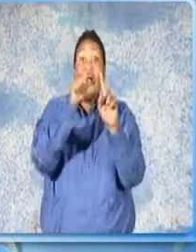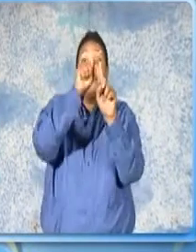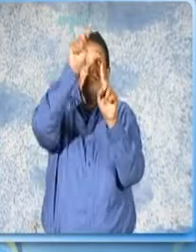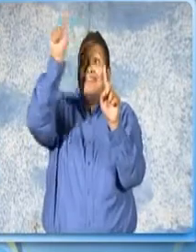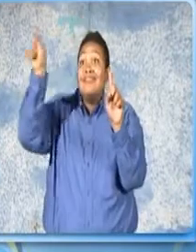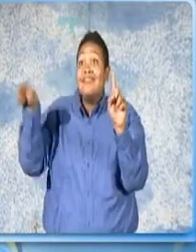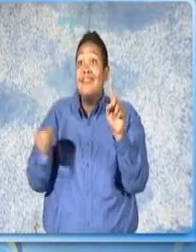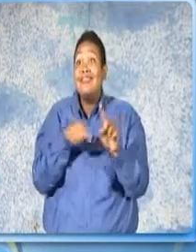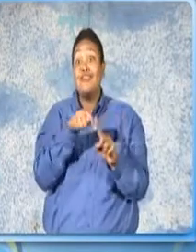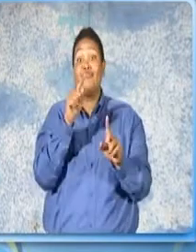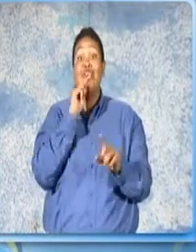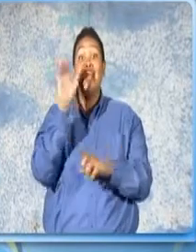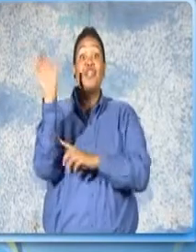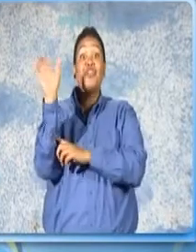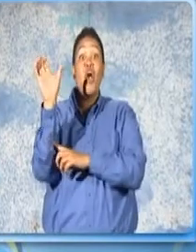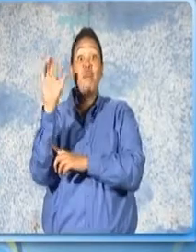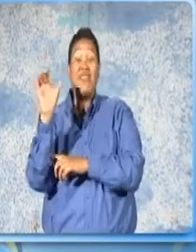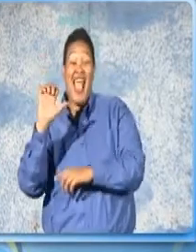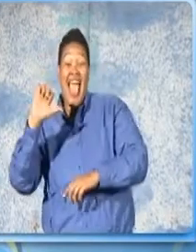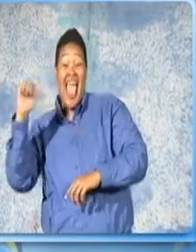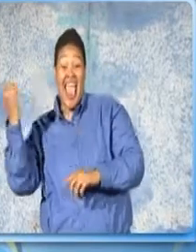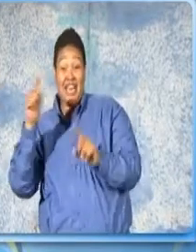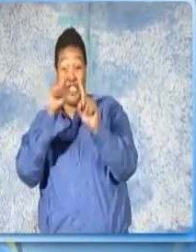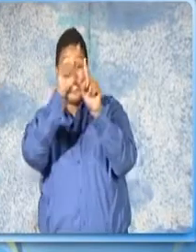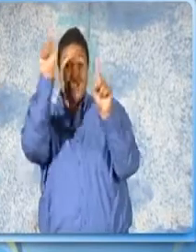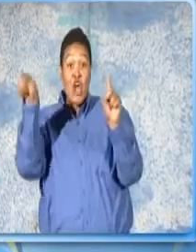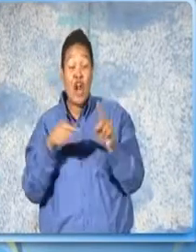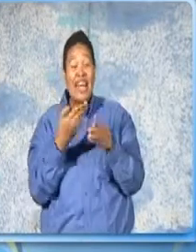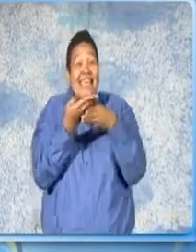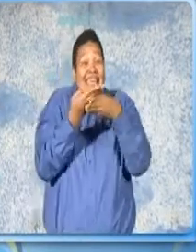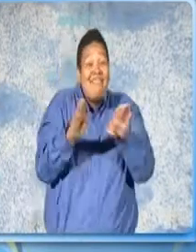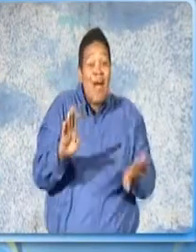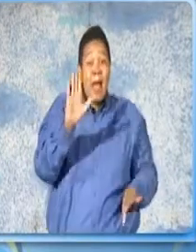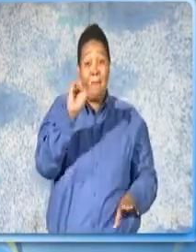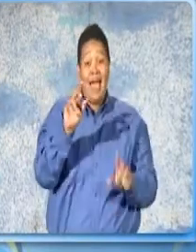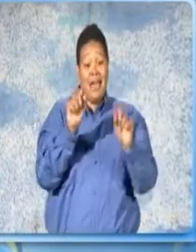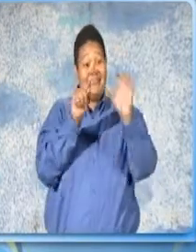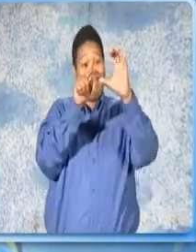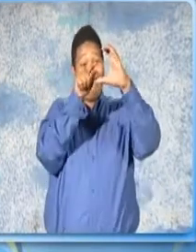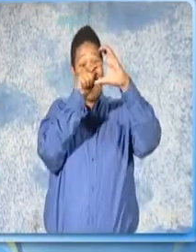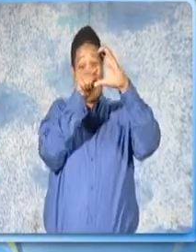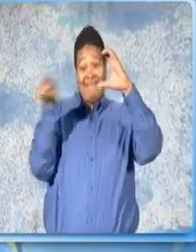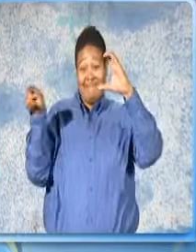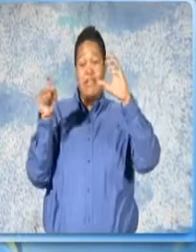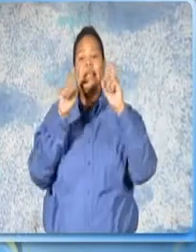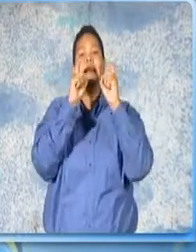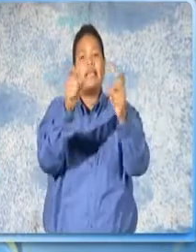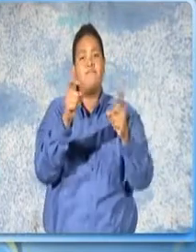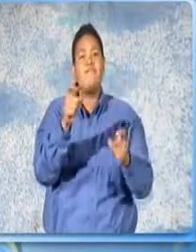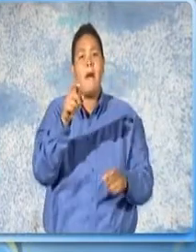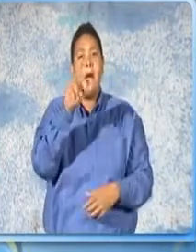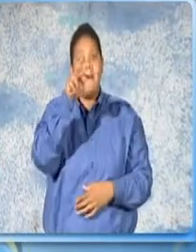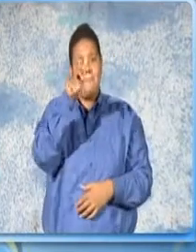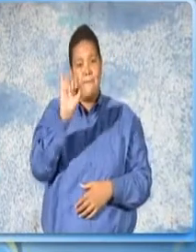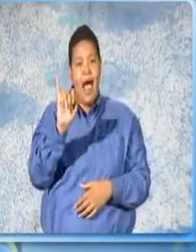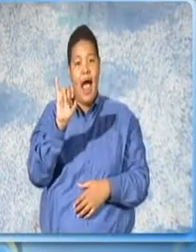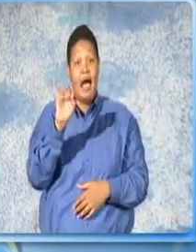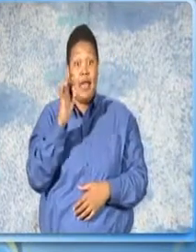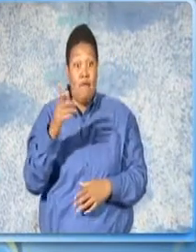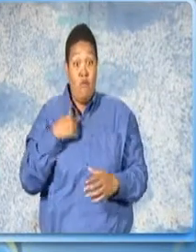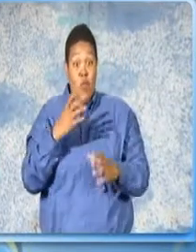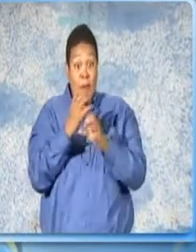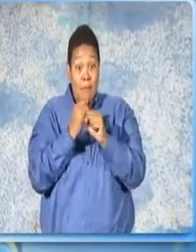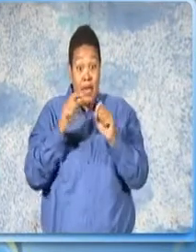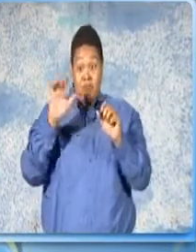any circular figure divided by the diameter gives us pi. If we were to make the circumference